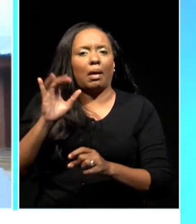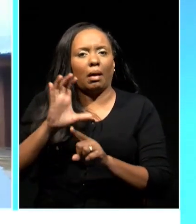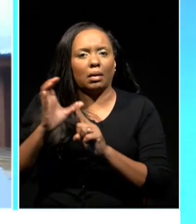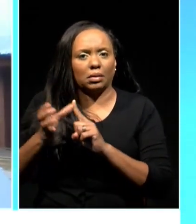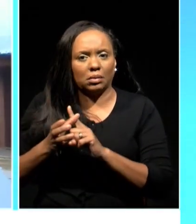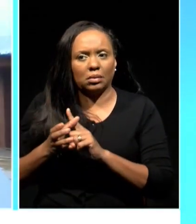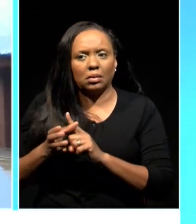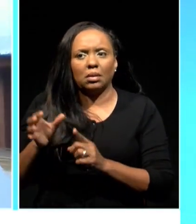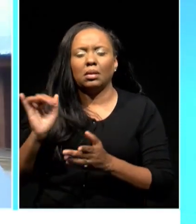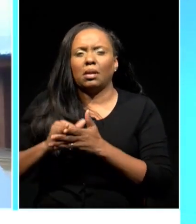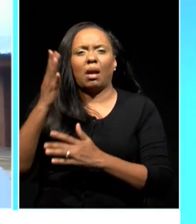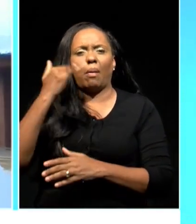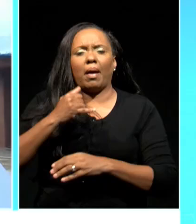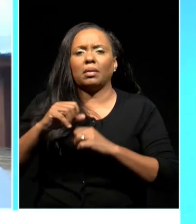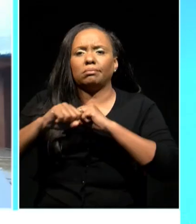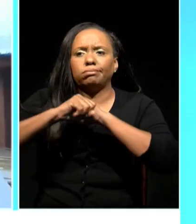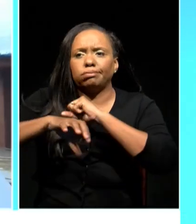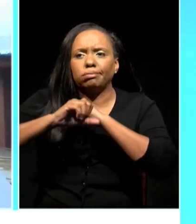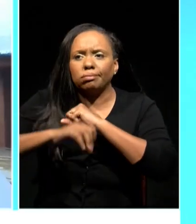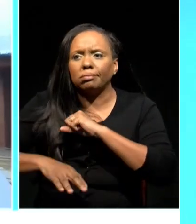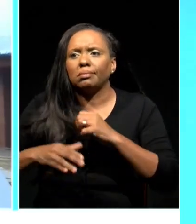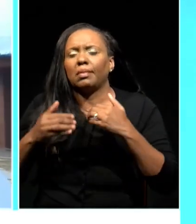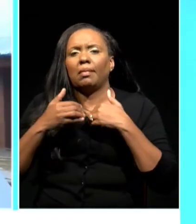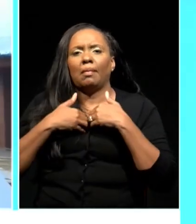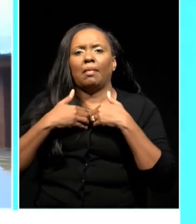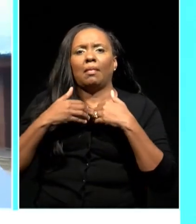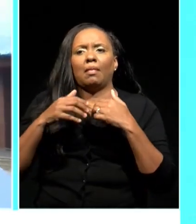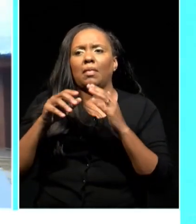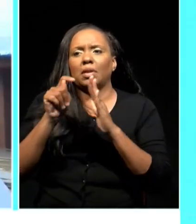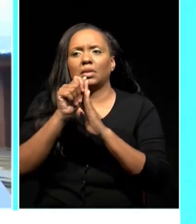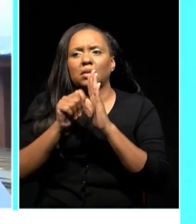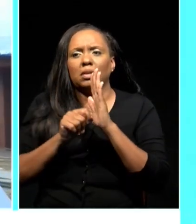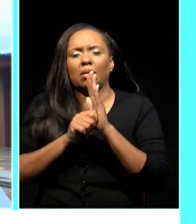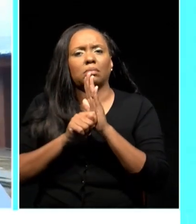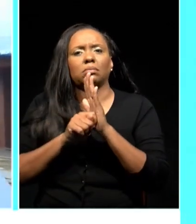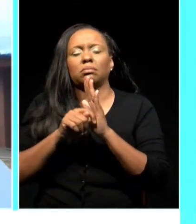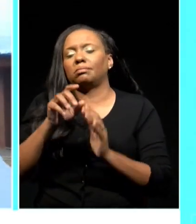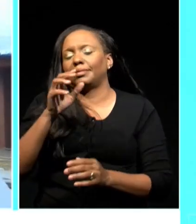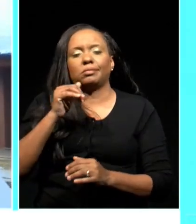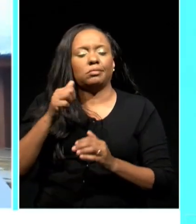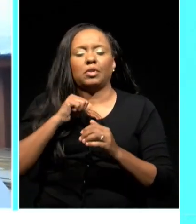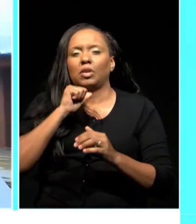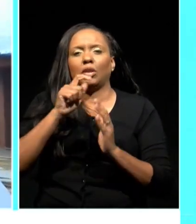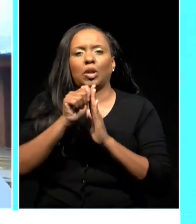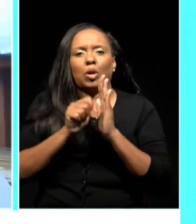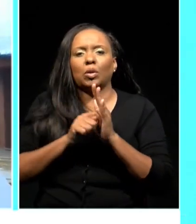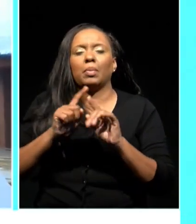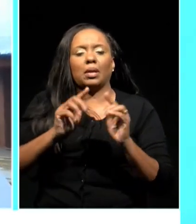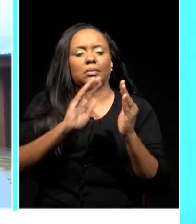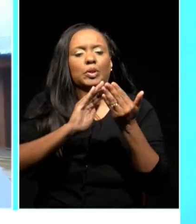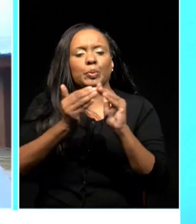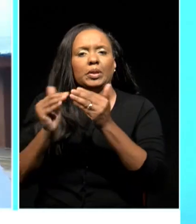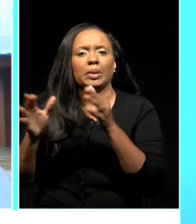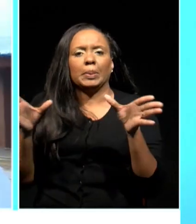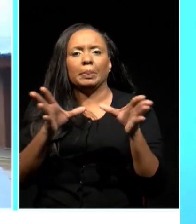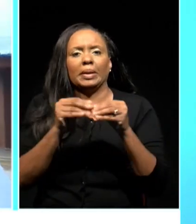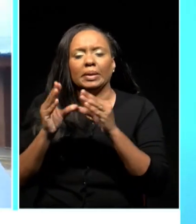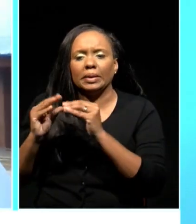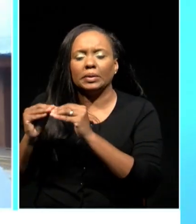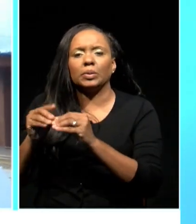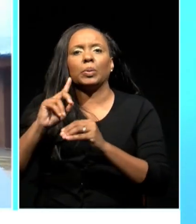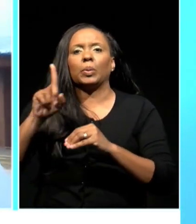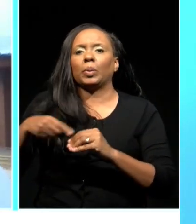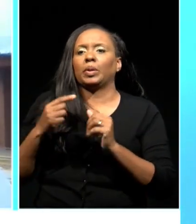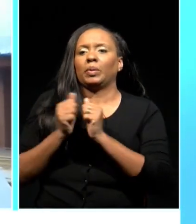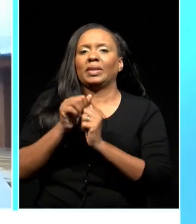in the campaigns very often they have these town meetings that are just around themselves, and they make decisions just around themselves, and they don't reach out to anybody else because